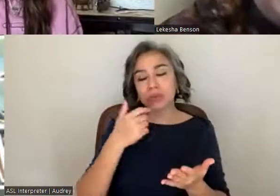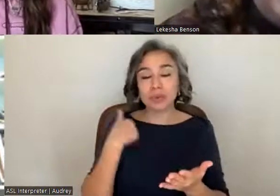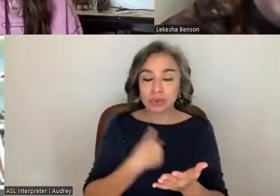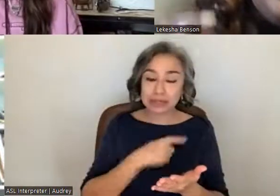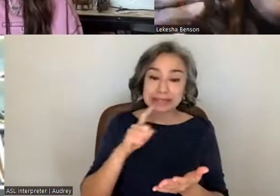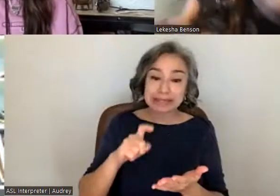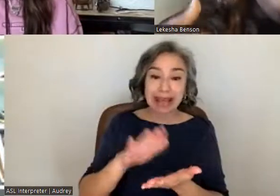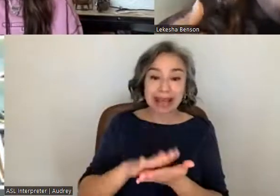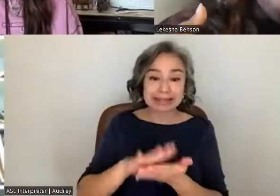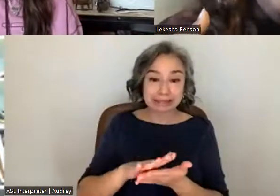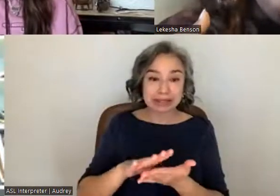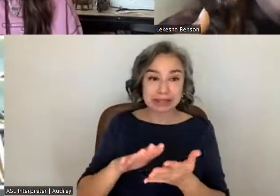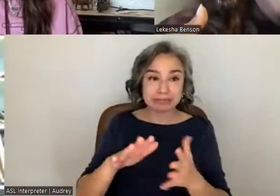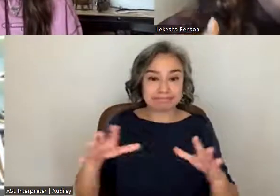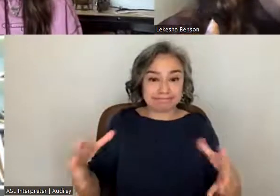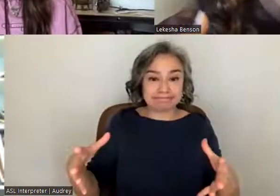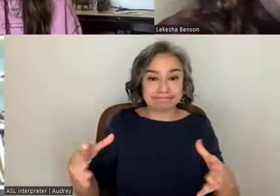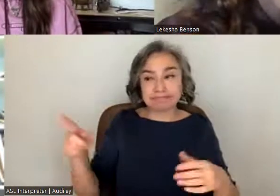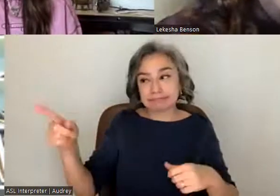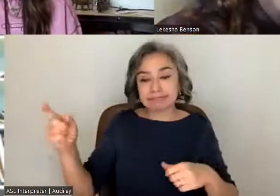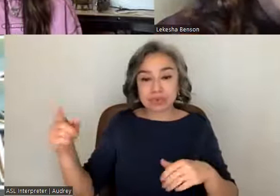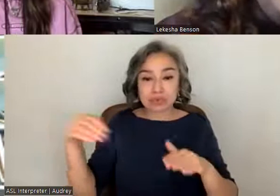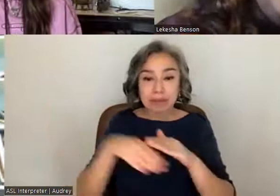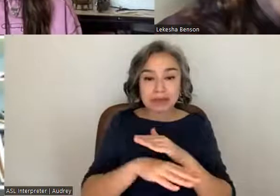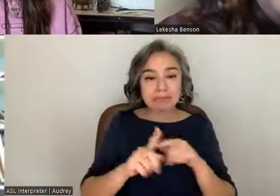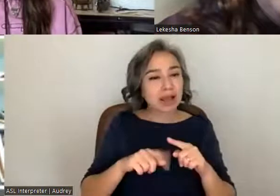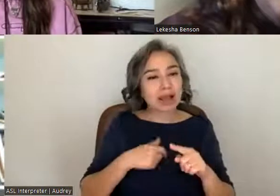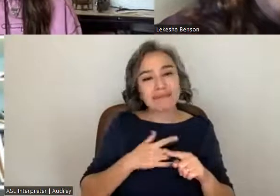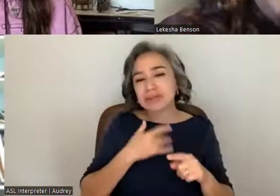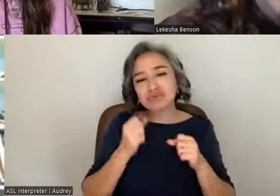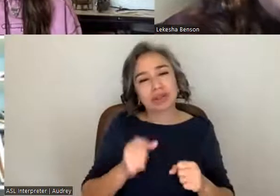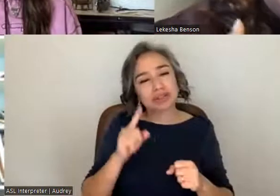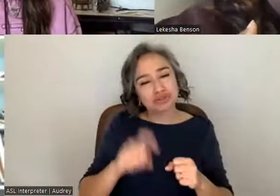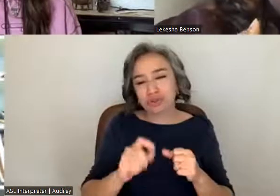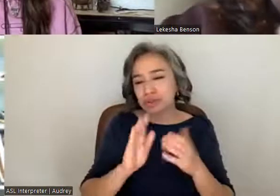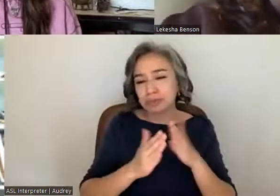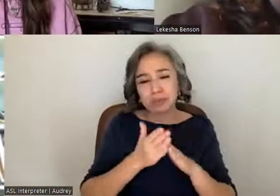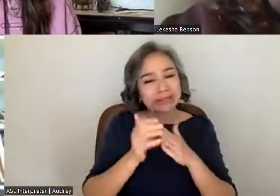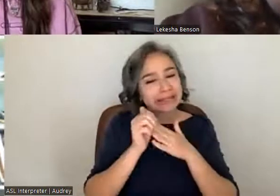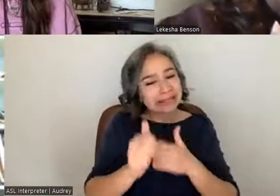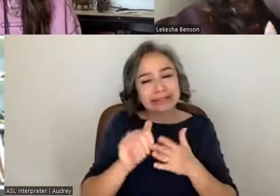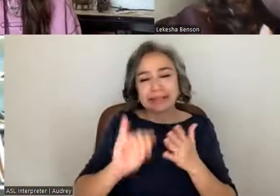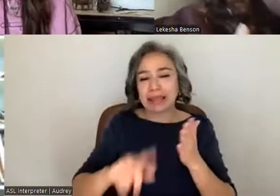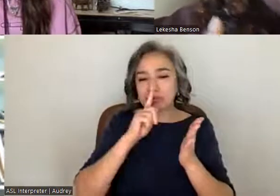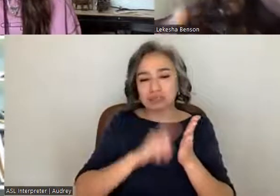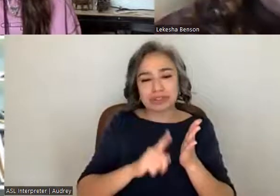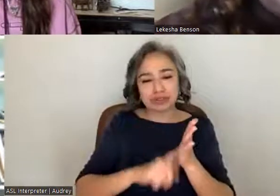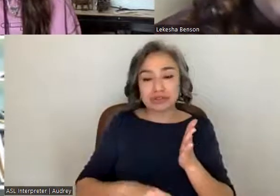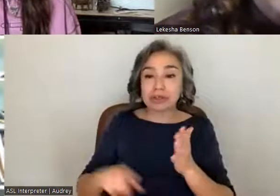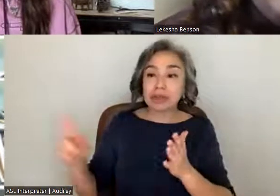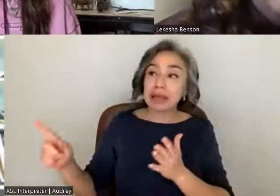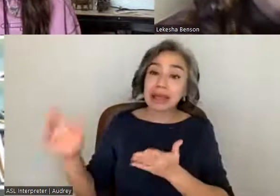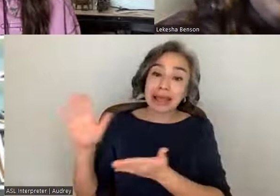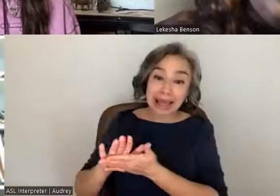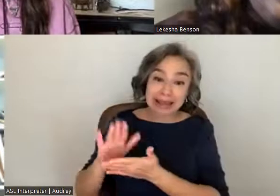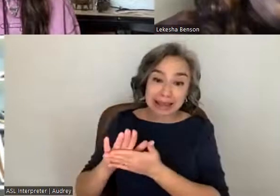and do it, I think that most of the time it should be community-led, and that the academic side should come walk